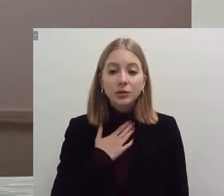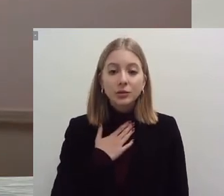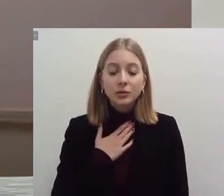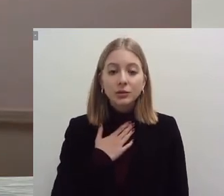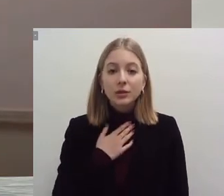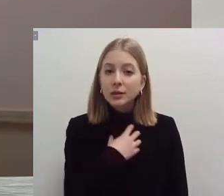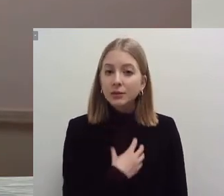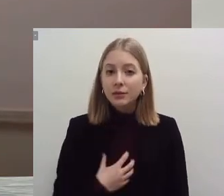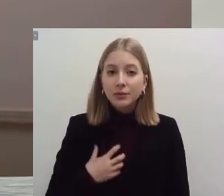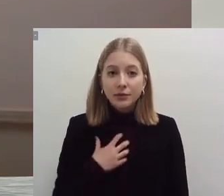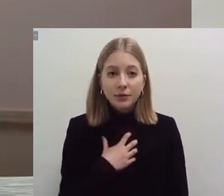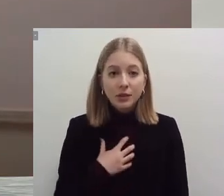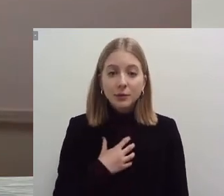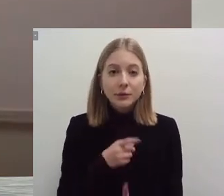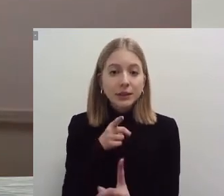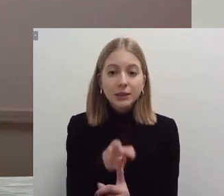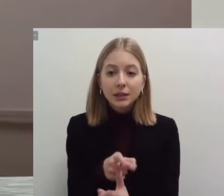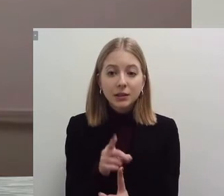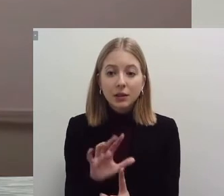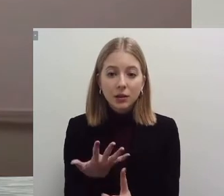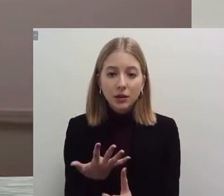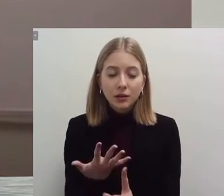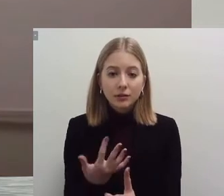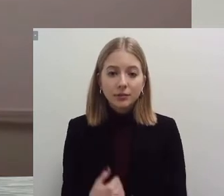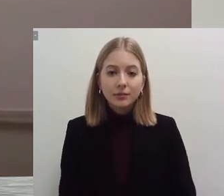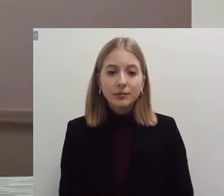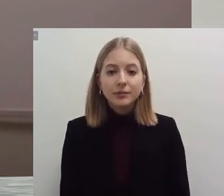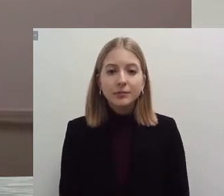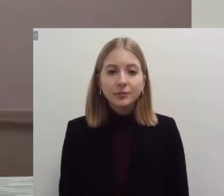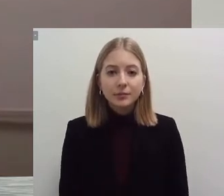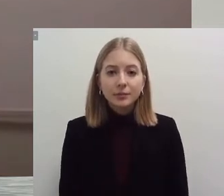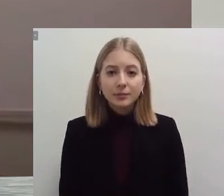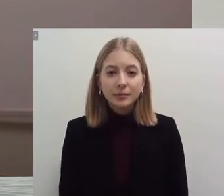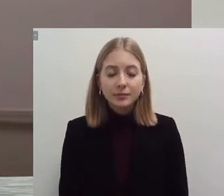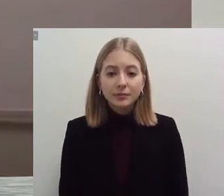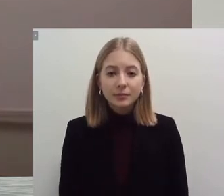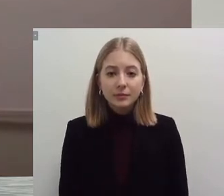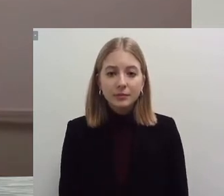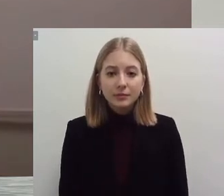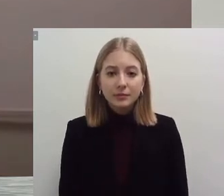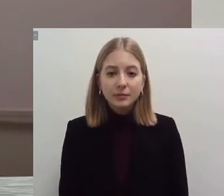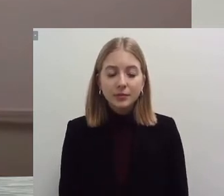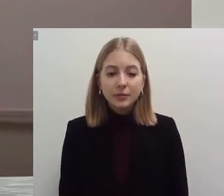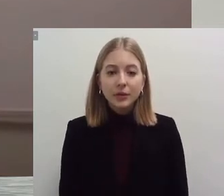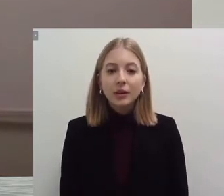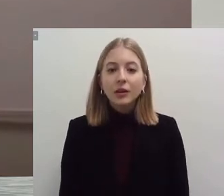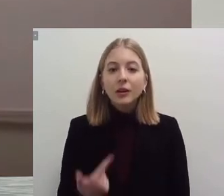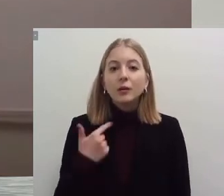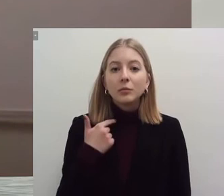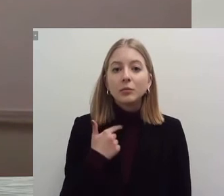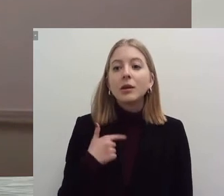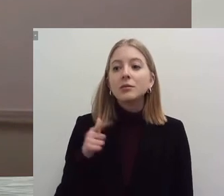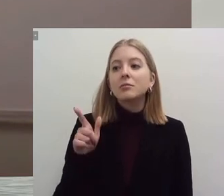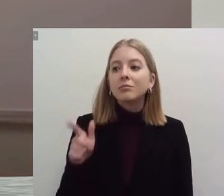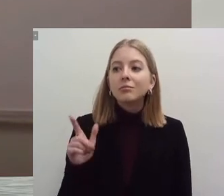but obviously sometimes there are different opinions on the